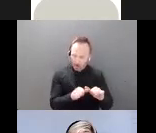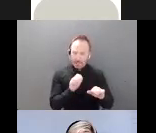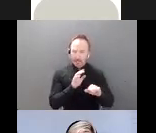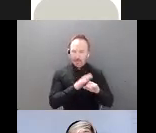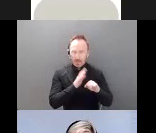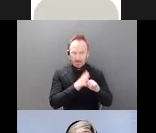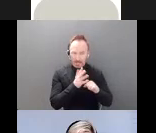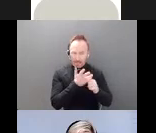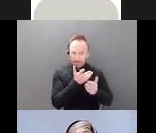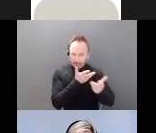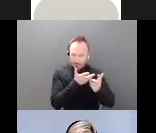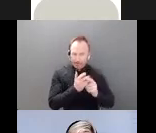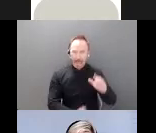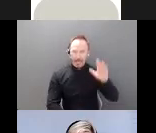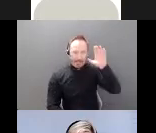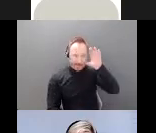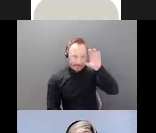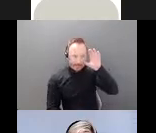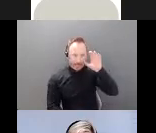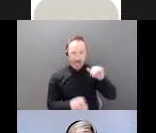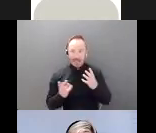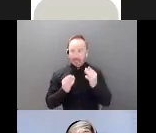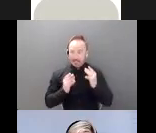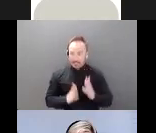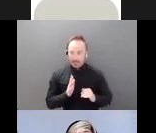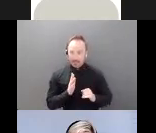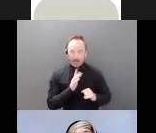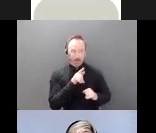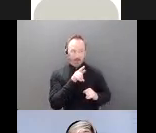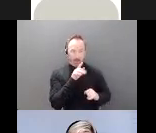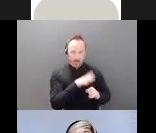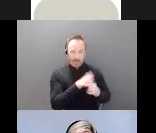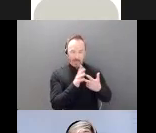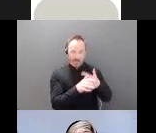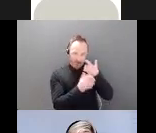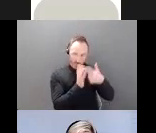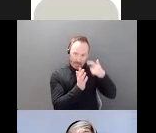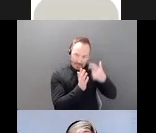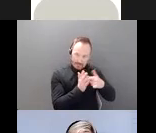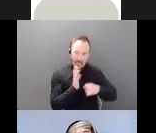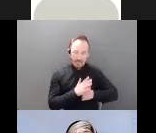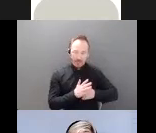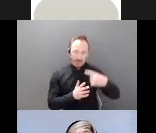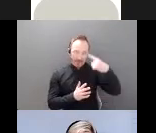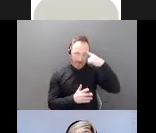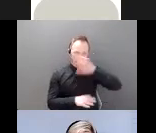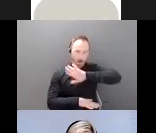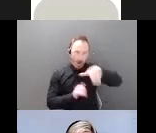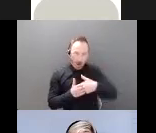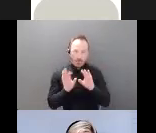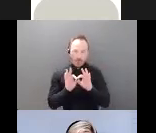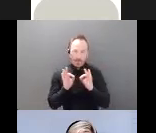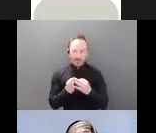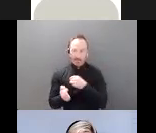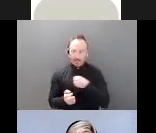making sure that we catch things as mediators to think of safety of all family members at the same time. I